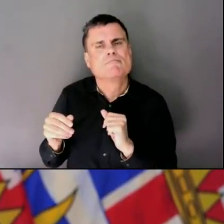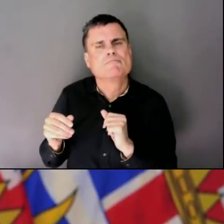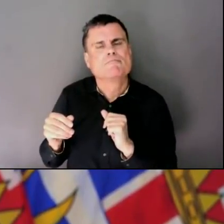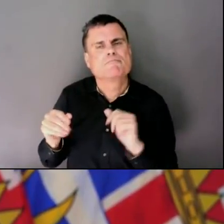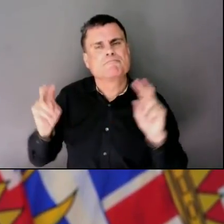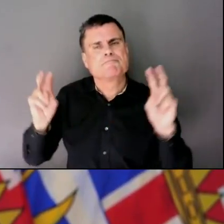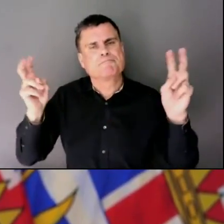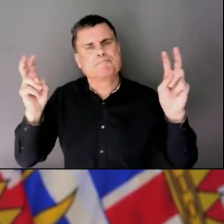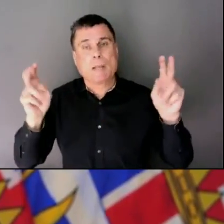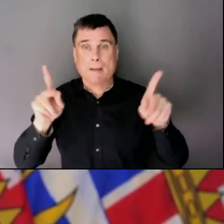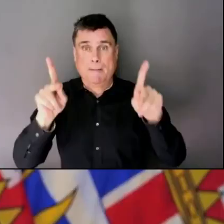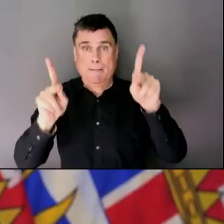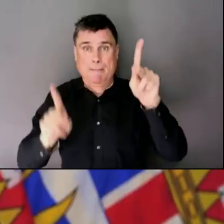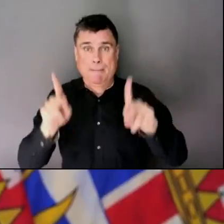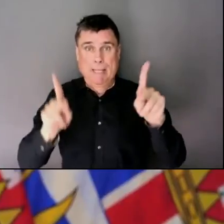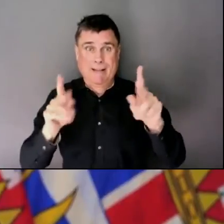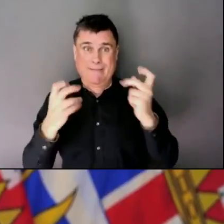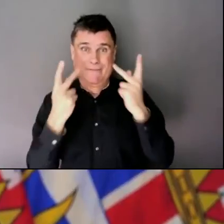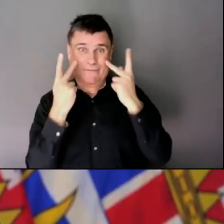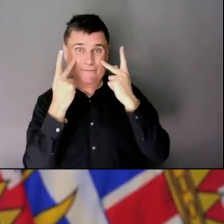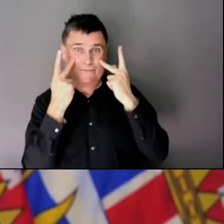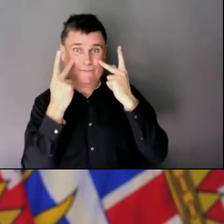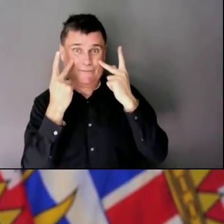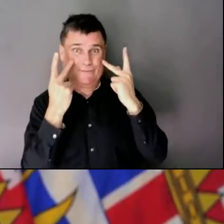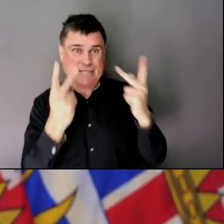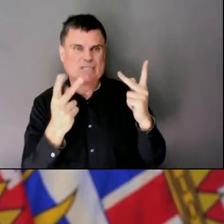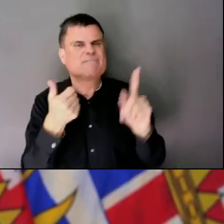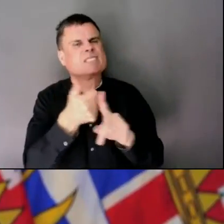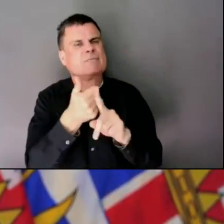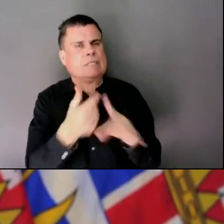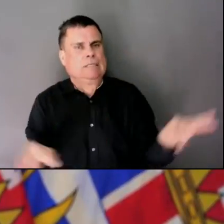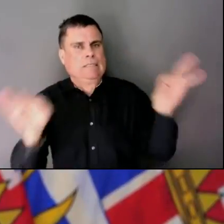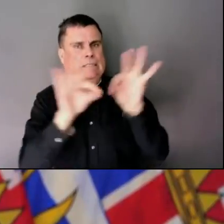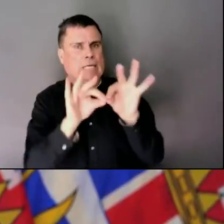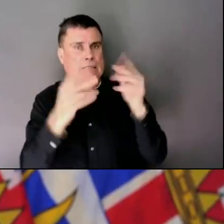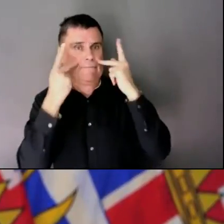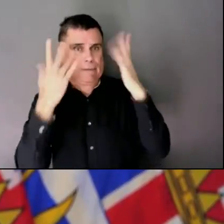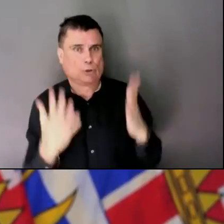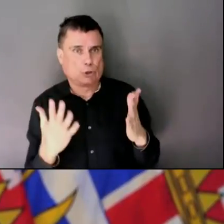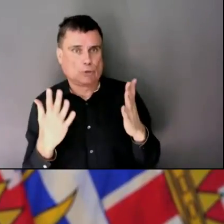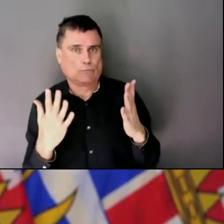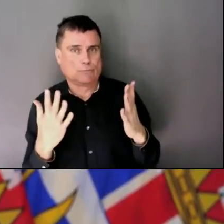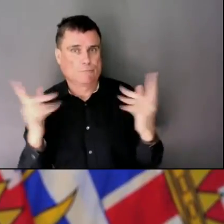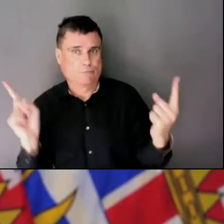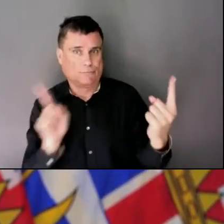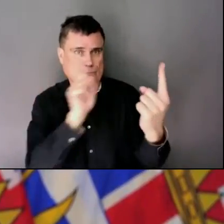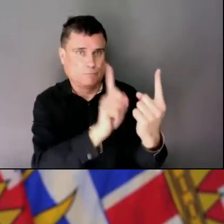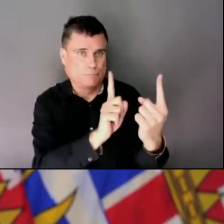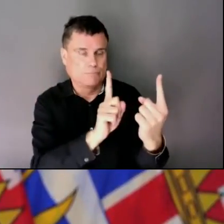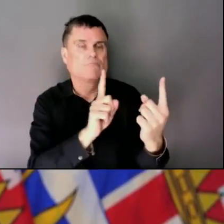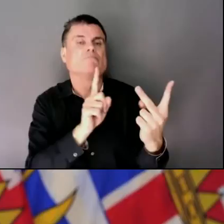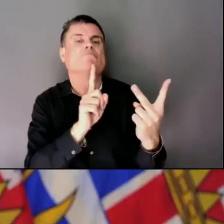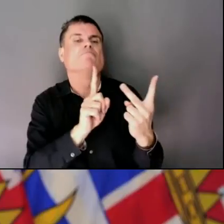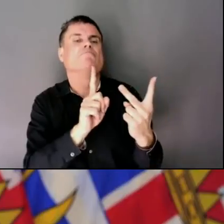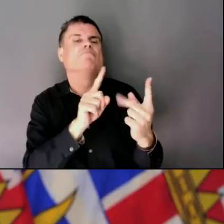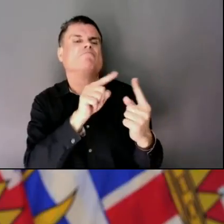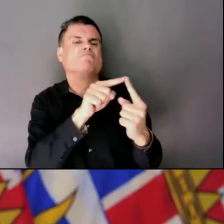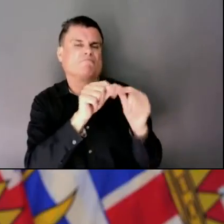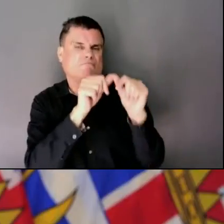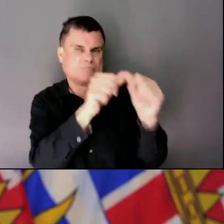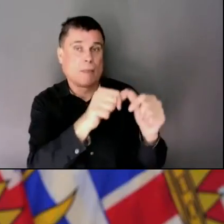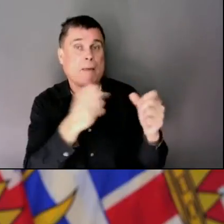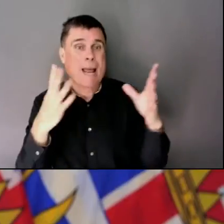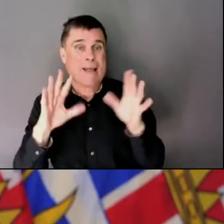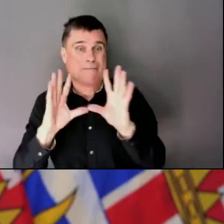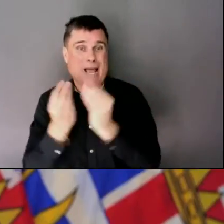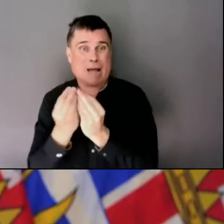and long-term care facilities, and I've been contacted by many family members who have been refused that designation by the